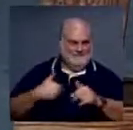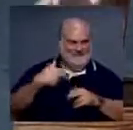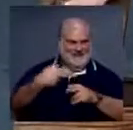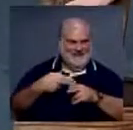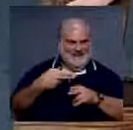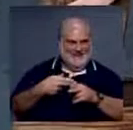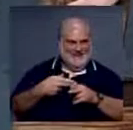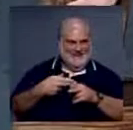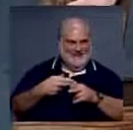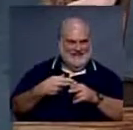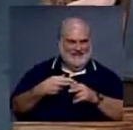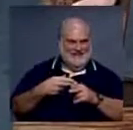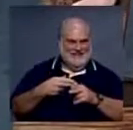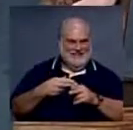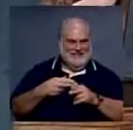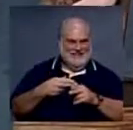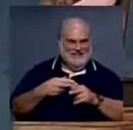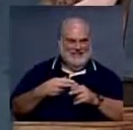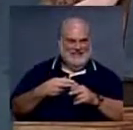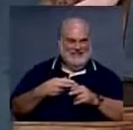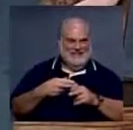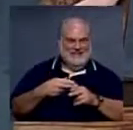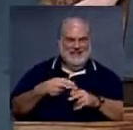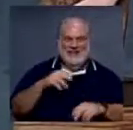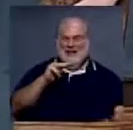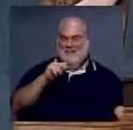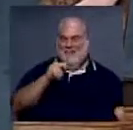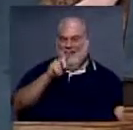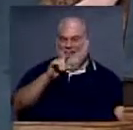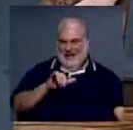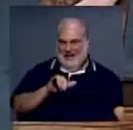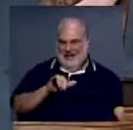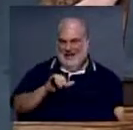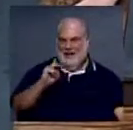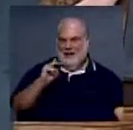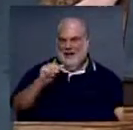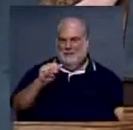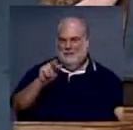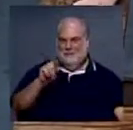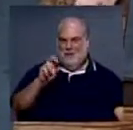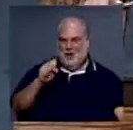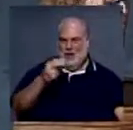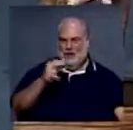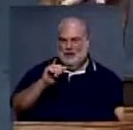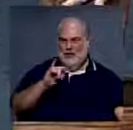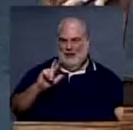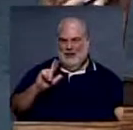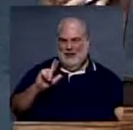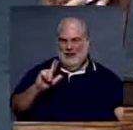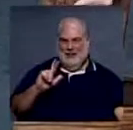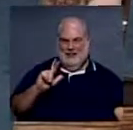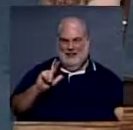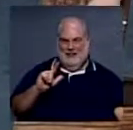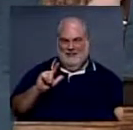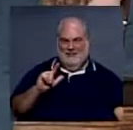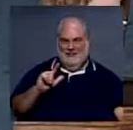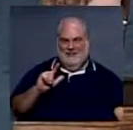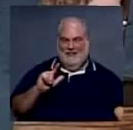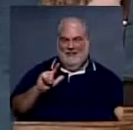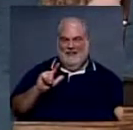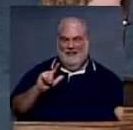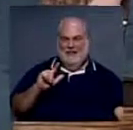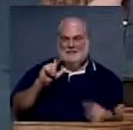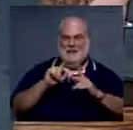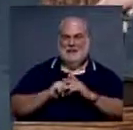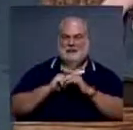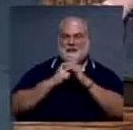helpful. identify yourself? That might be helpful. My name is Mandy Marshall. Thank you. So let me start with a journey.